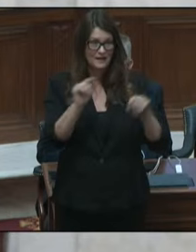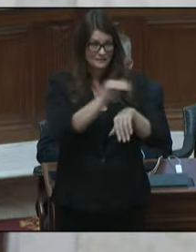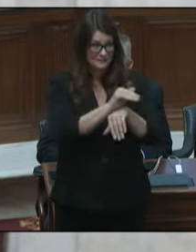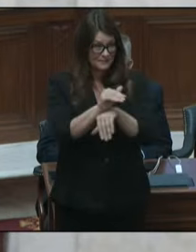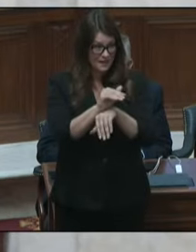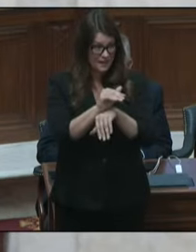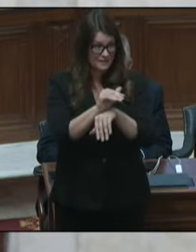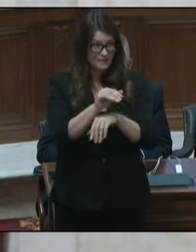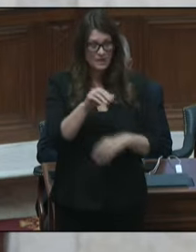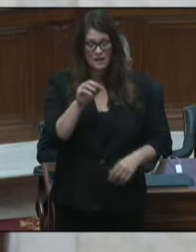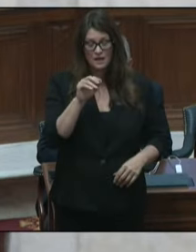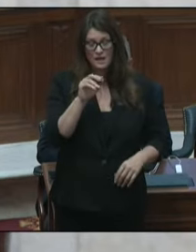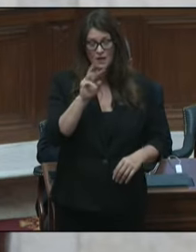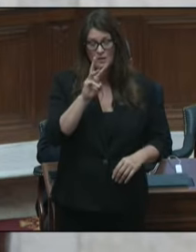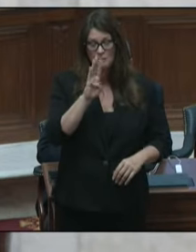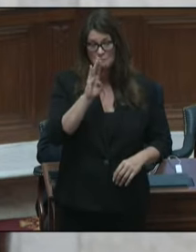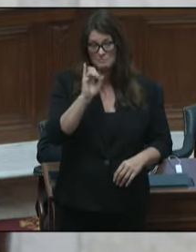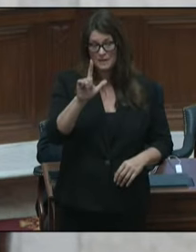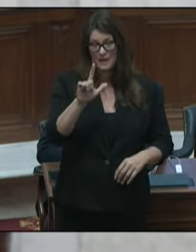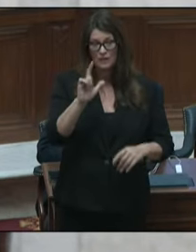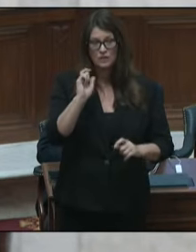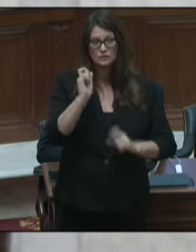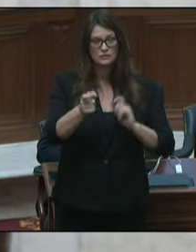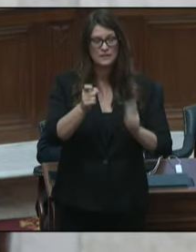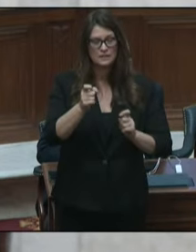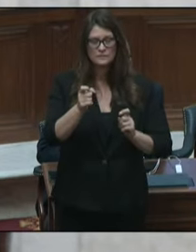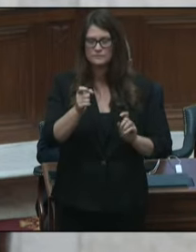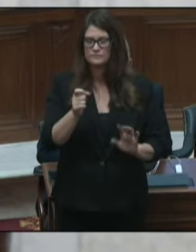tonight to give free,